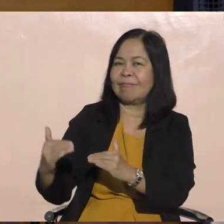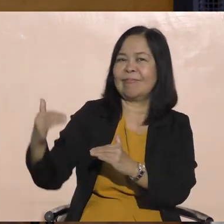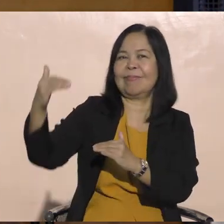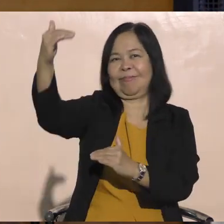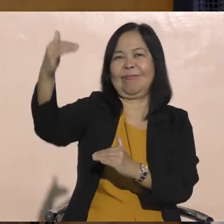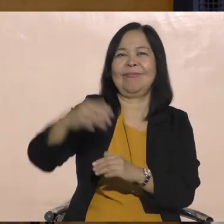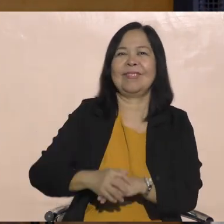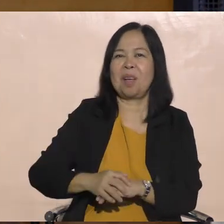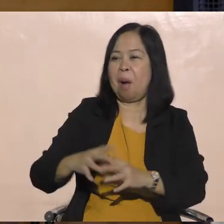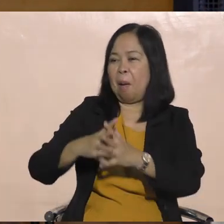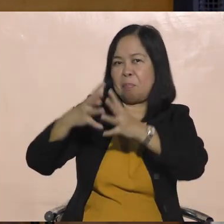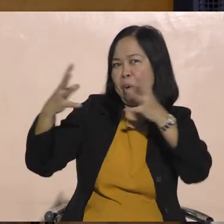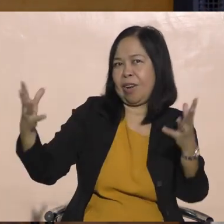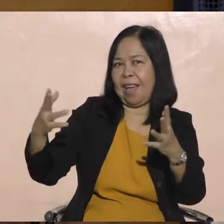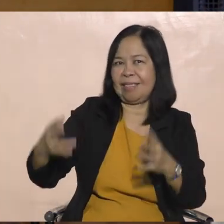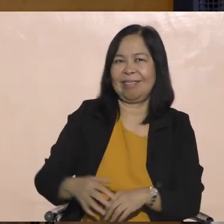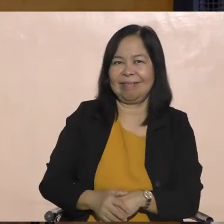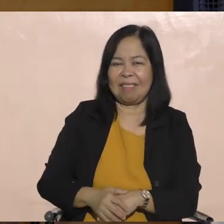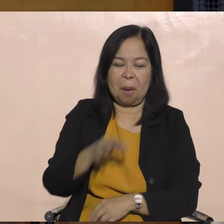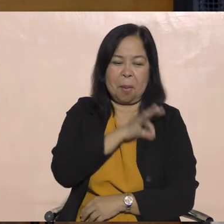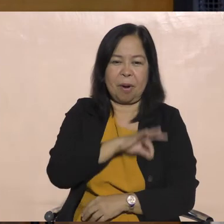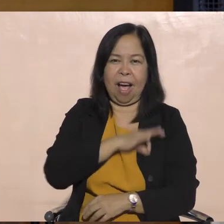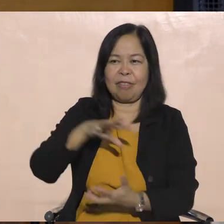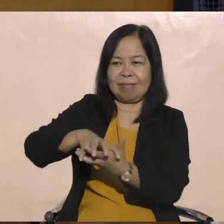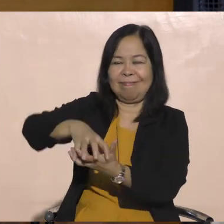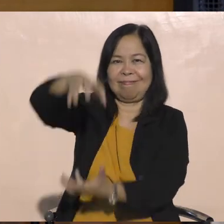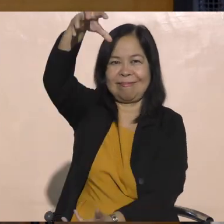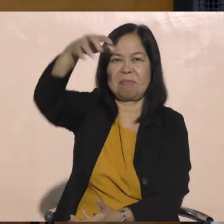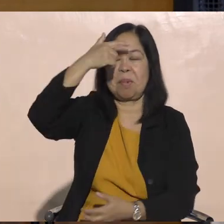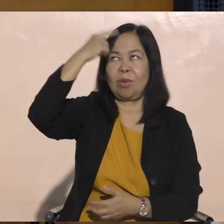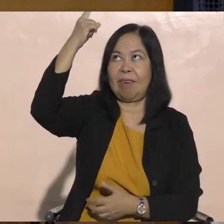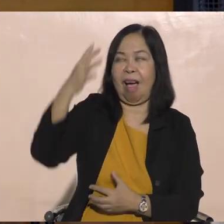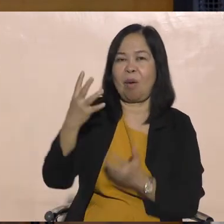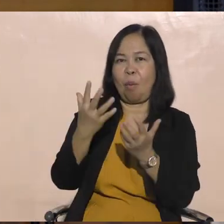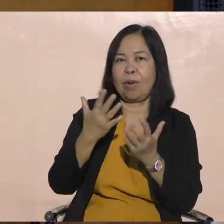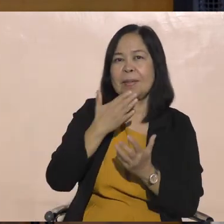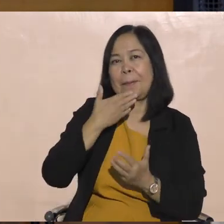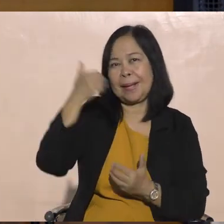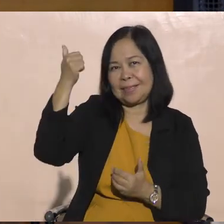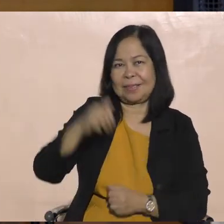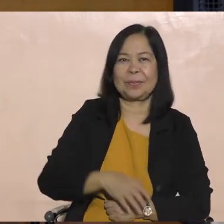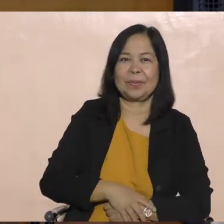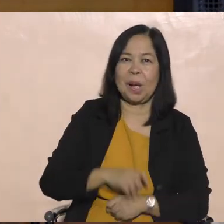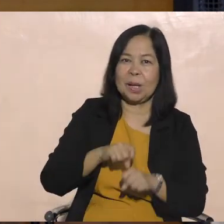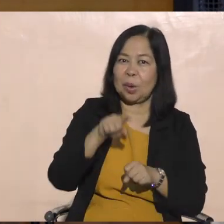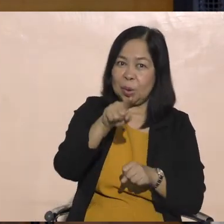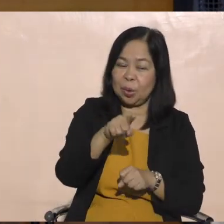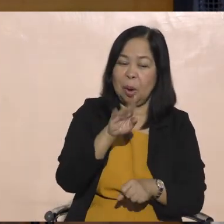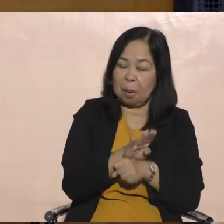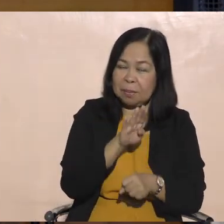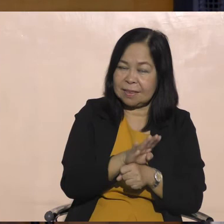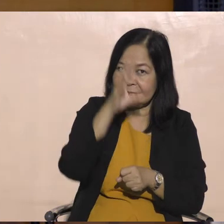let me tell you, abundance. Hallelujah. Because God wants the best for you. Hallelujah. For He made us